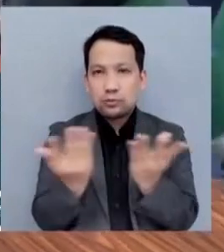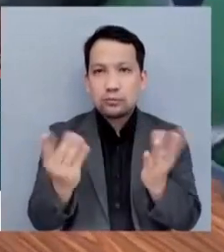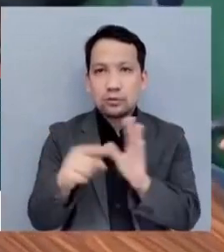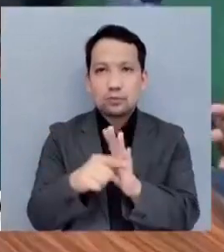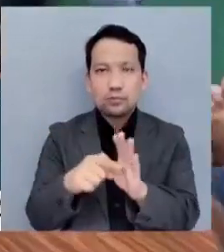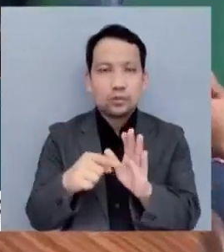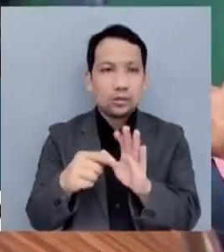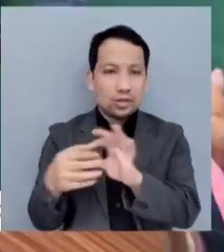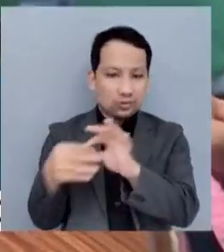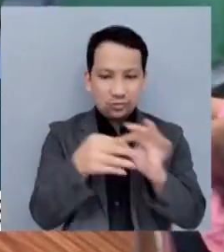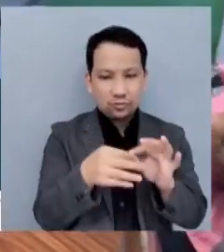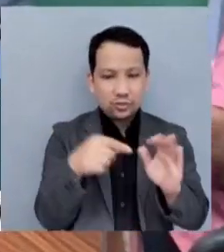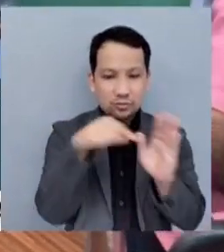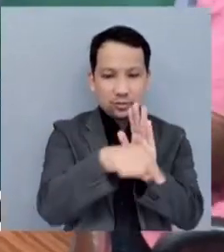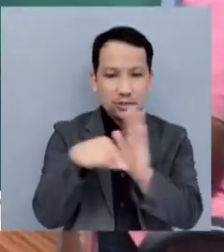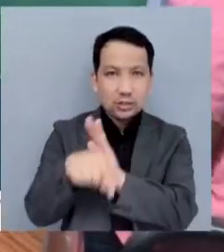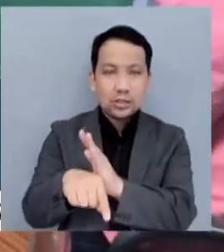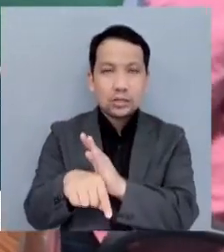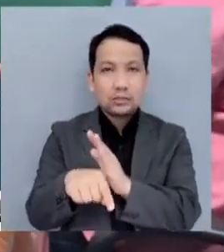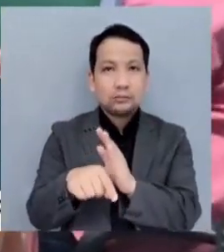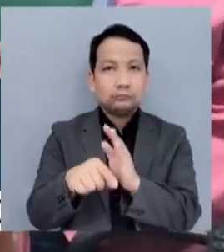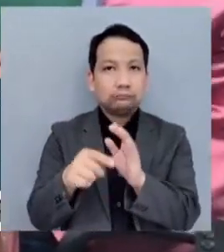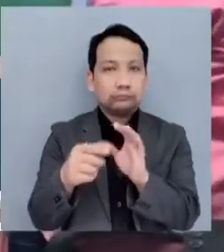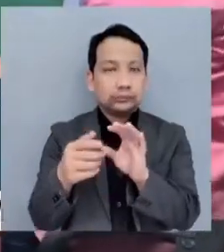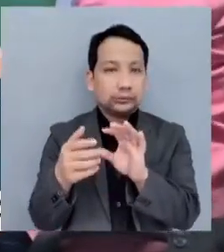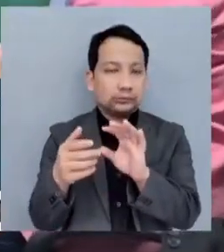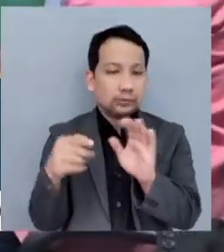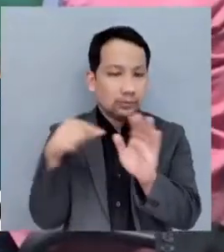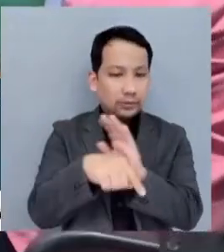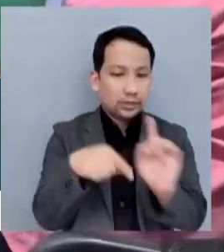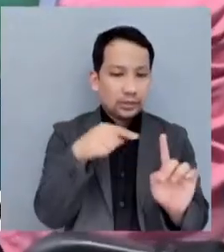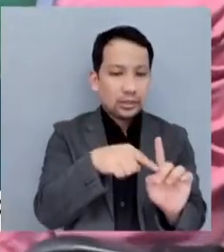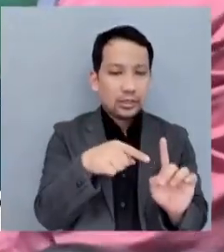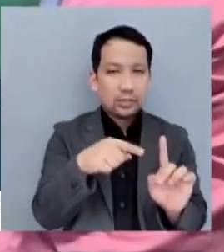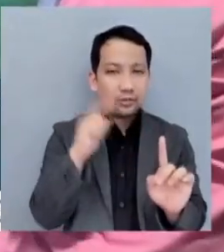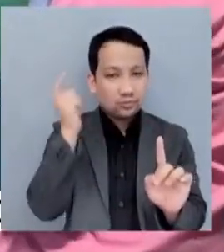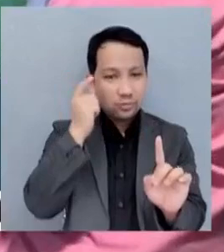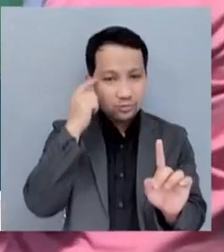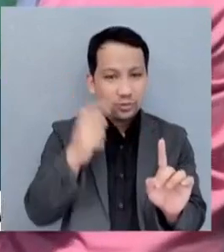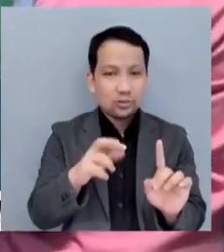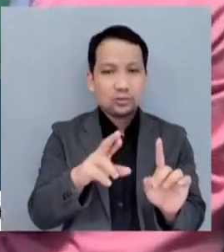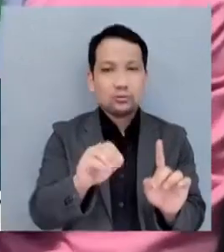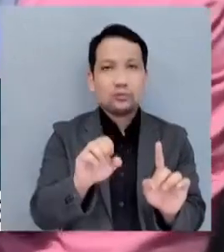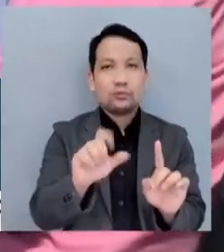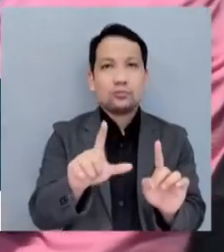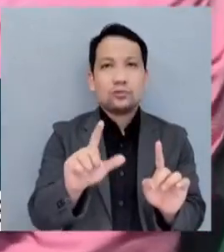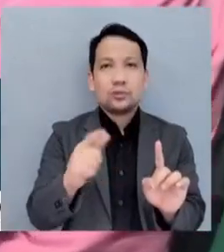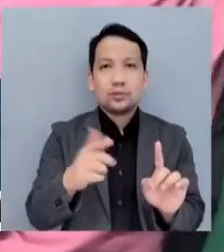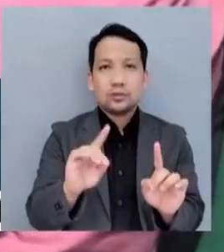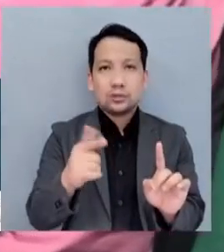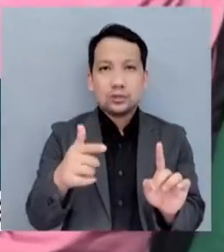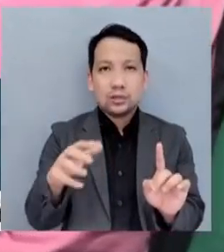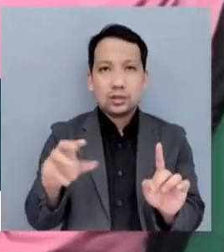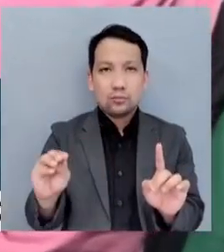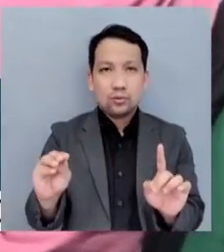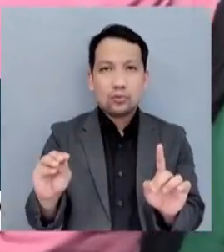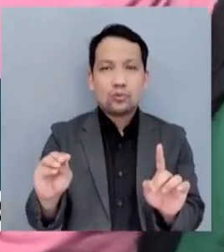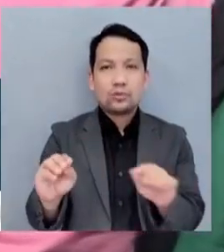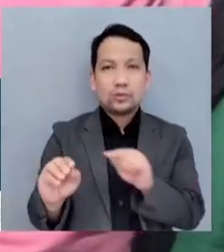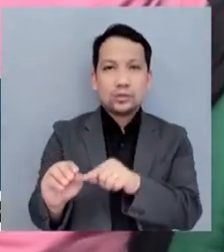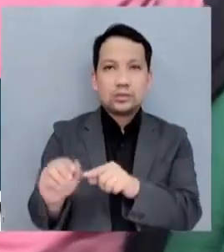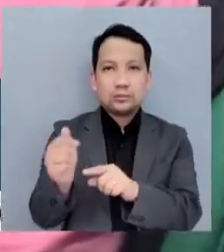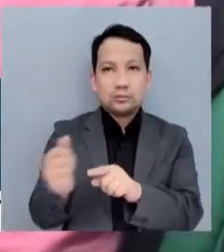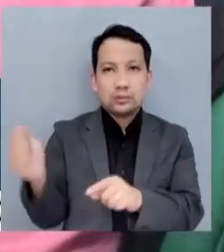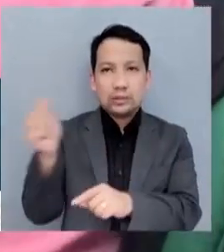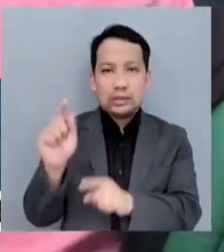killing of Negros Oriental Governor Roel de Gamo. An official of the National Bureau of Investigation bared an alleged attempt by Teves to